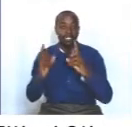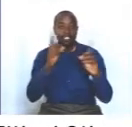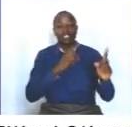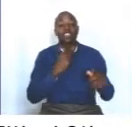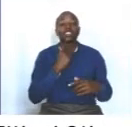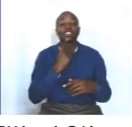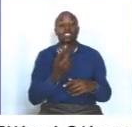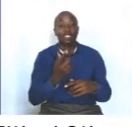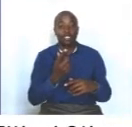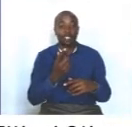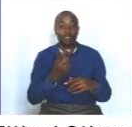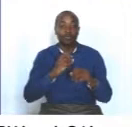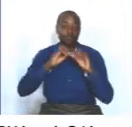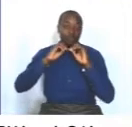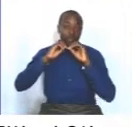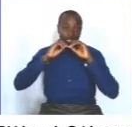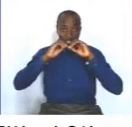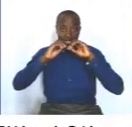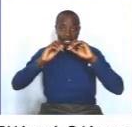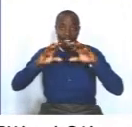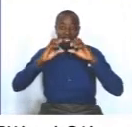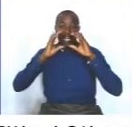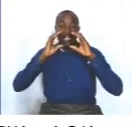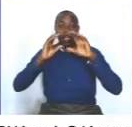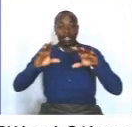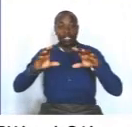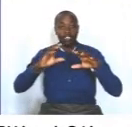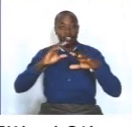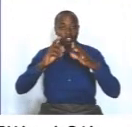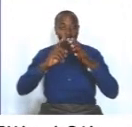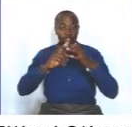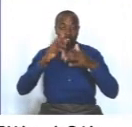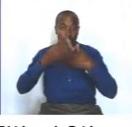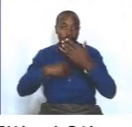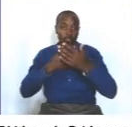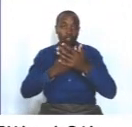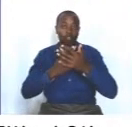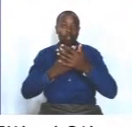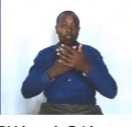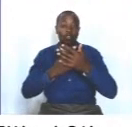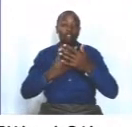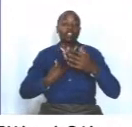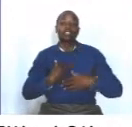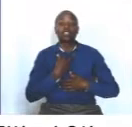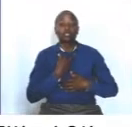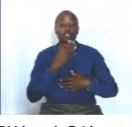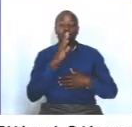said, "Cursed be Canaan, the lowest of slaves will he be to